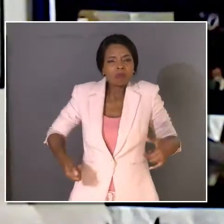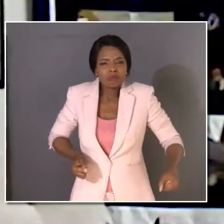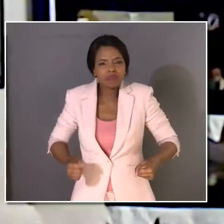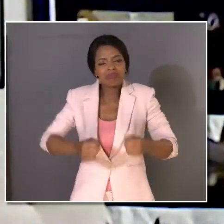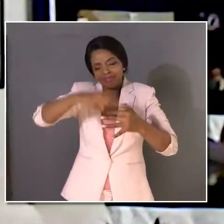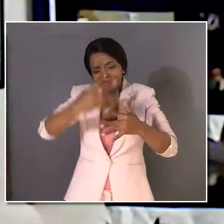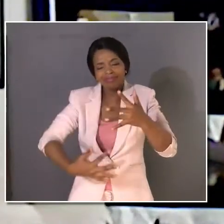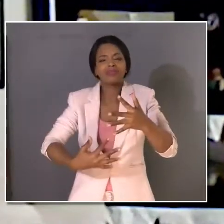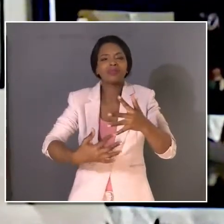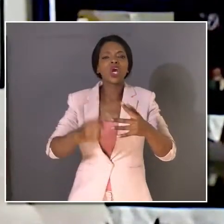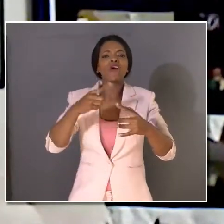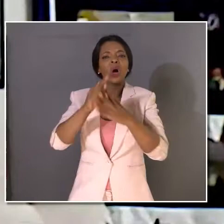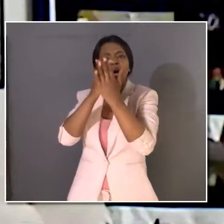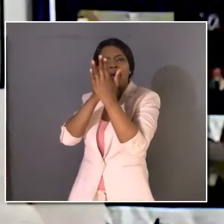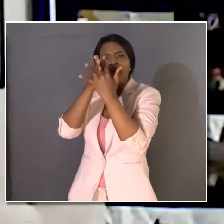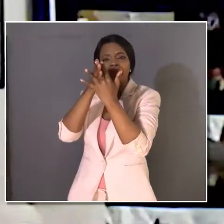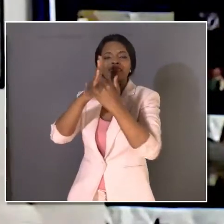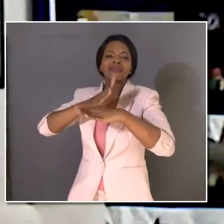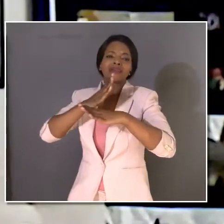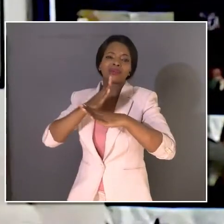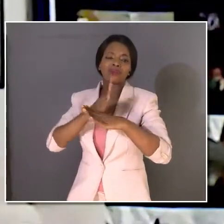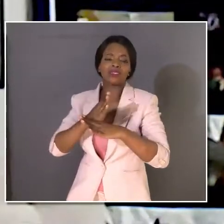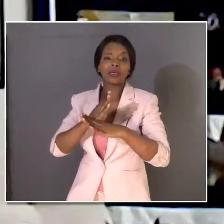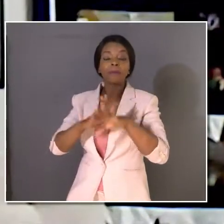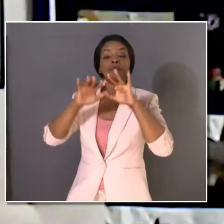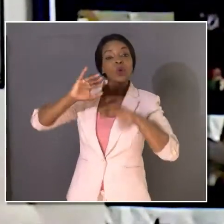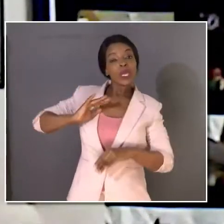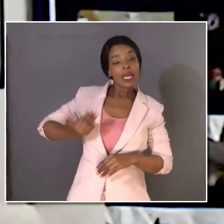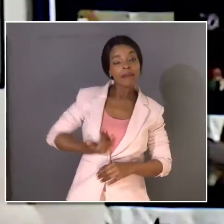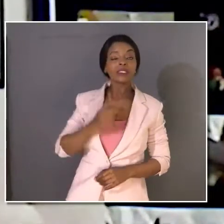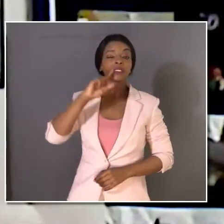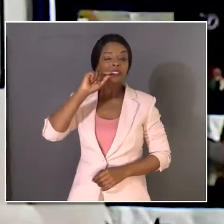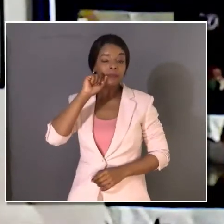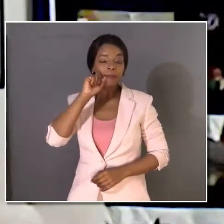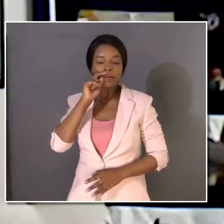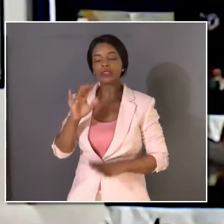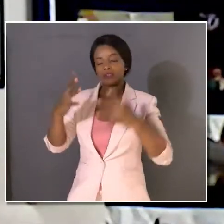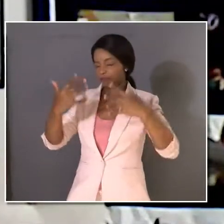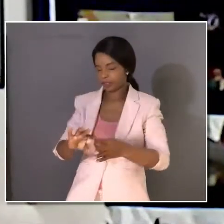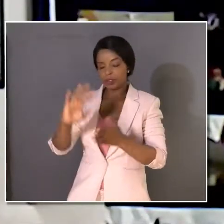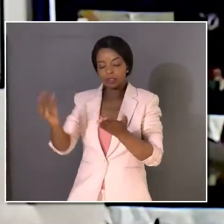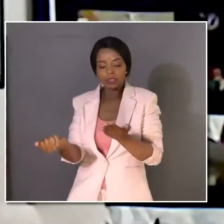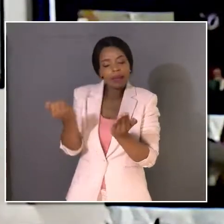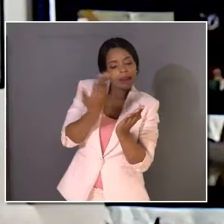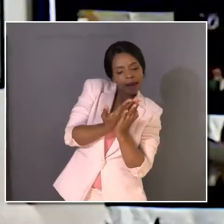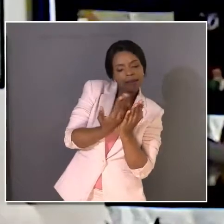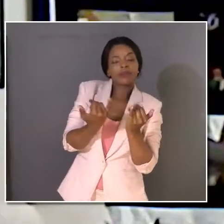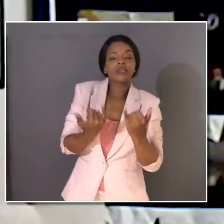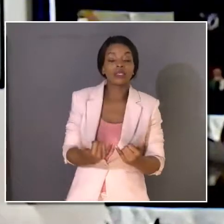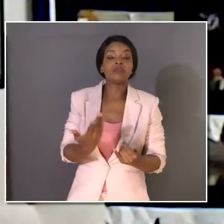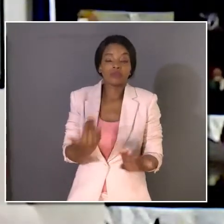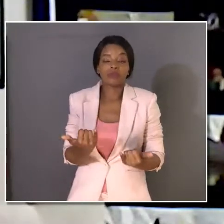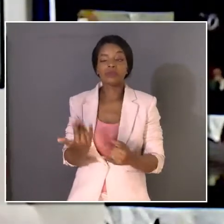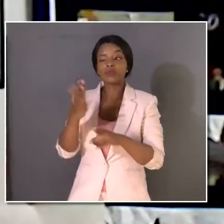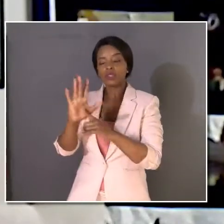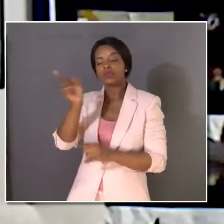We congratulate the men and women who have submitted entries in this category and sincerely hope that these awards will